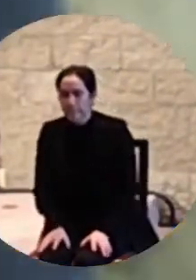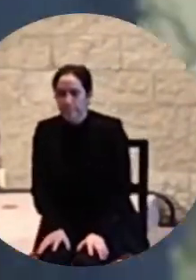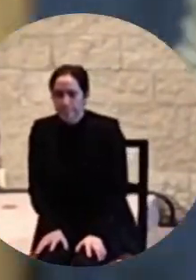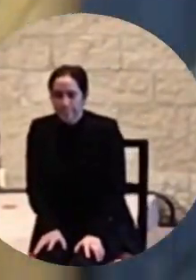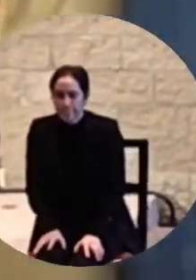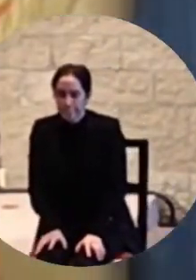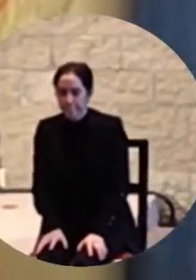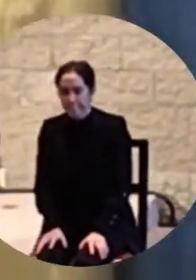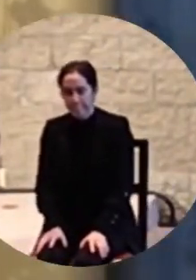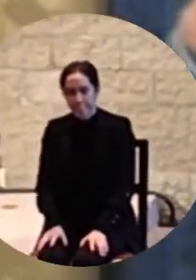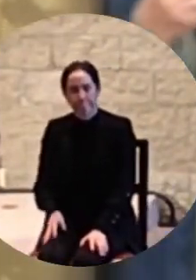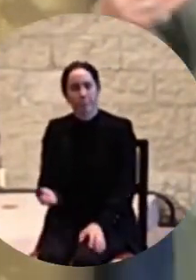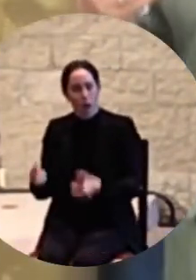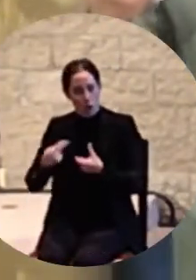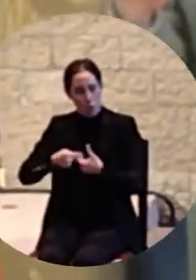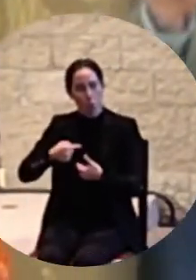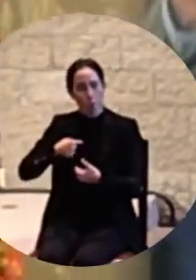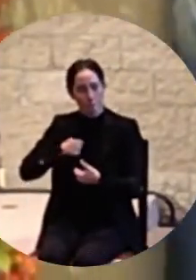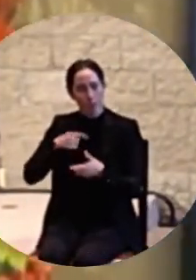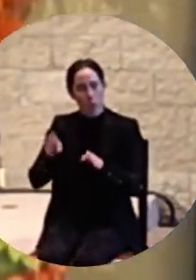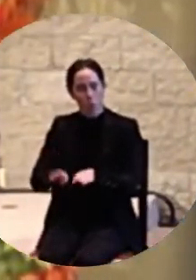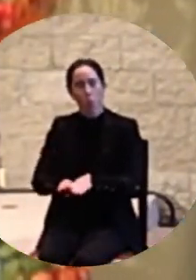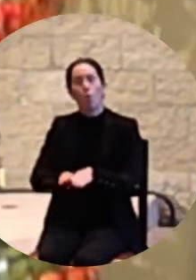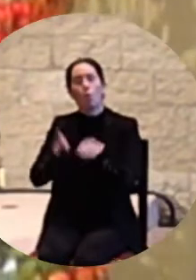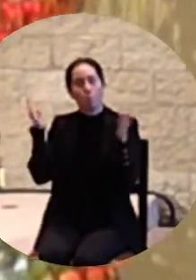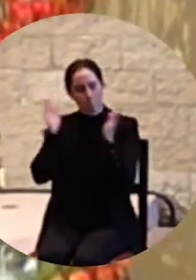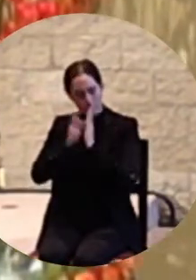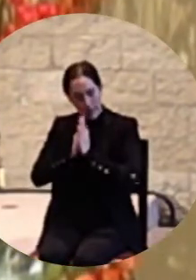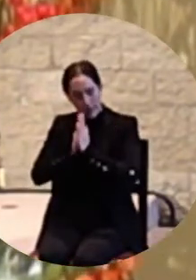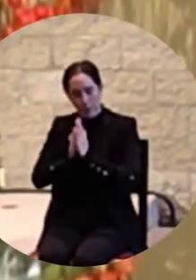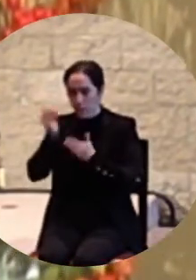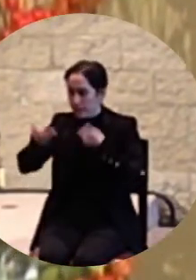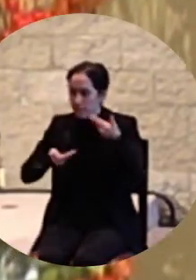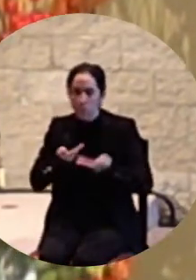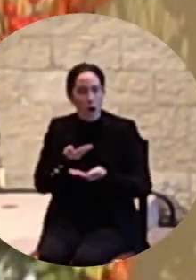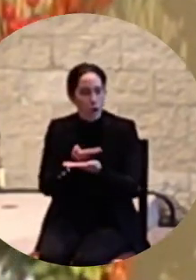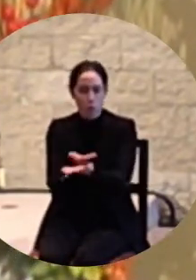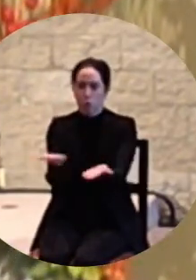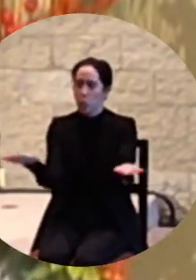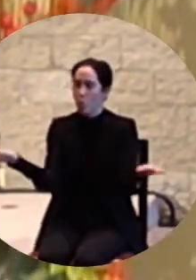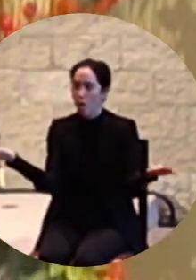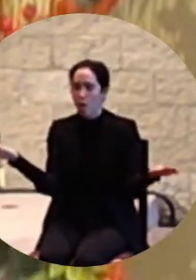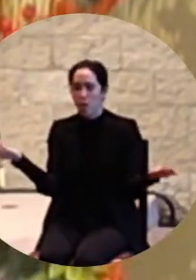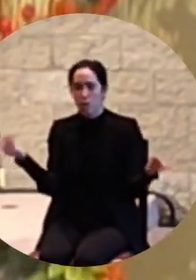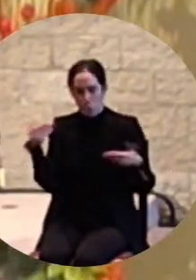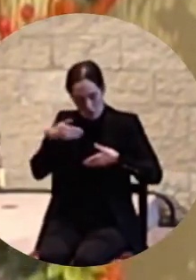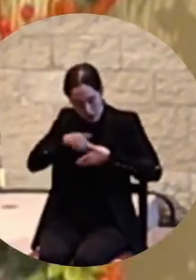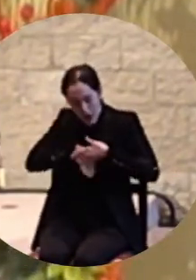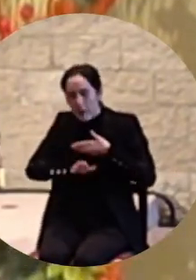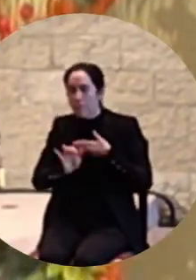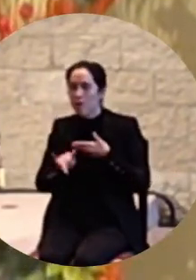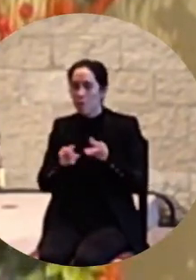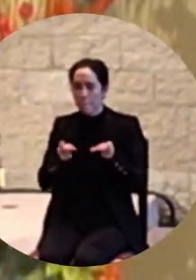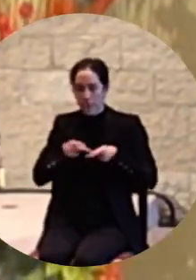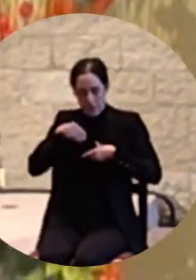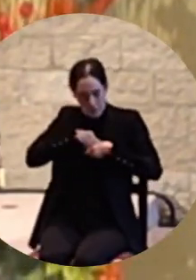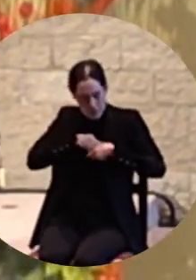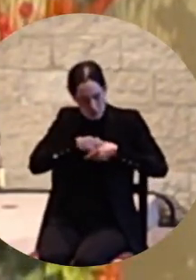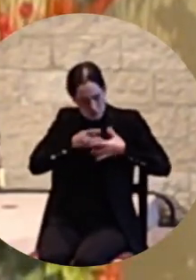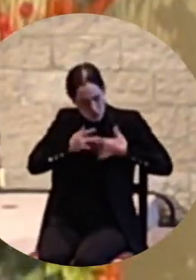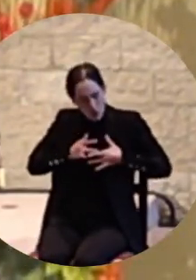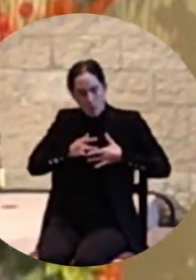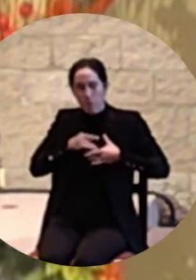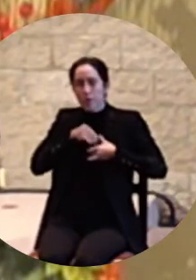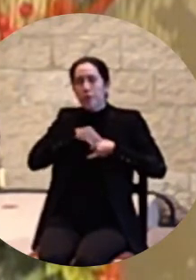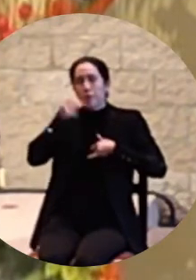Join me in our opening prayer. I invite you, if you would, just to go to that place within your heart and within your mind where you know and you